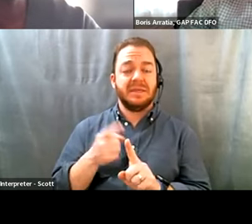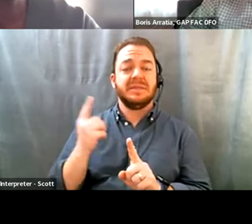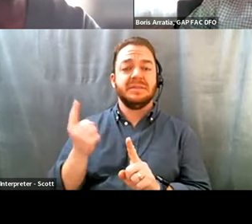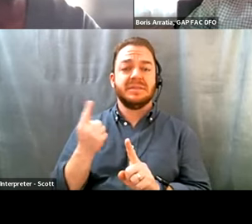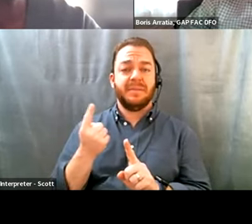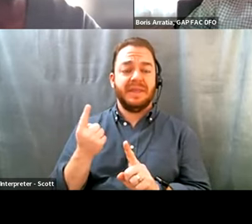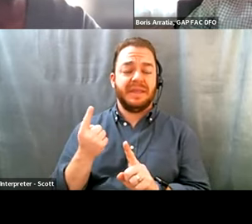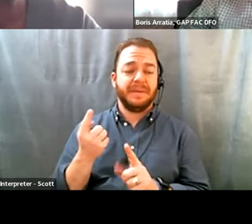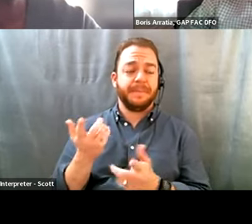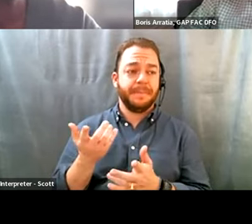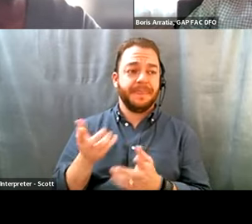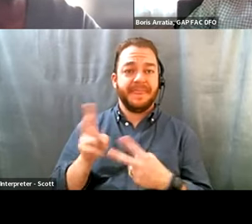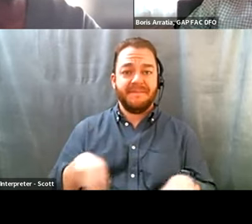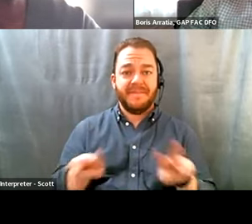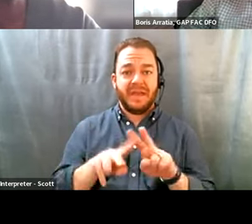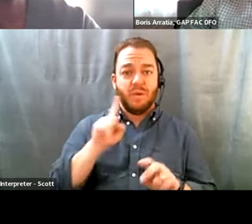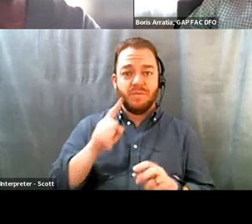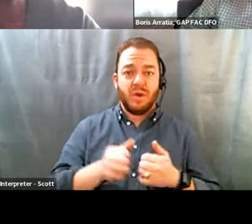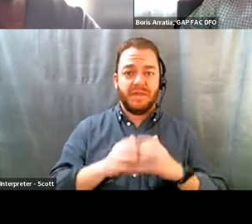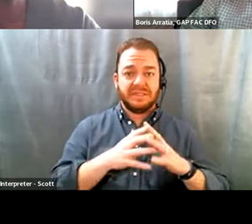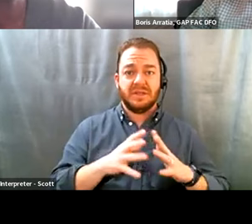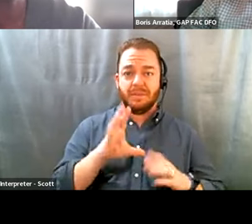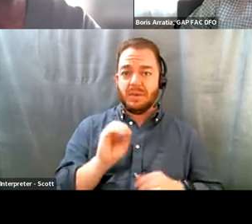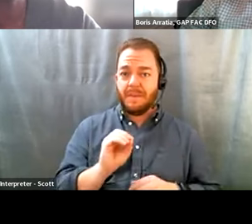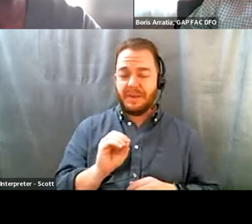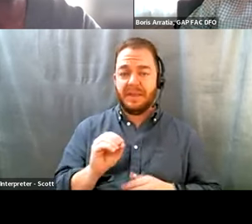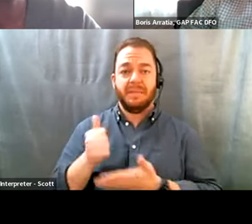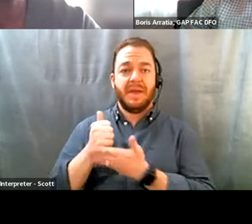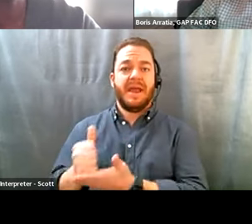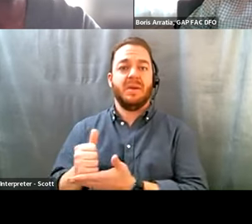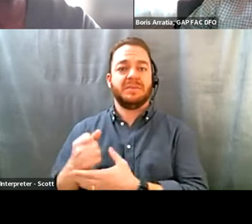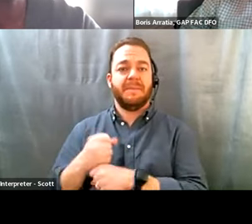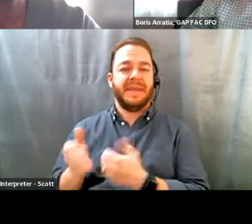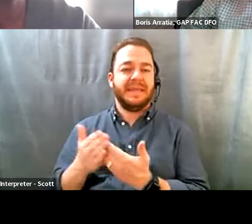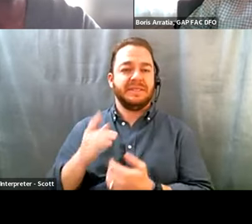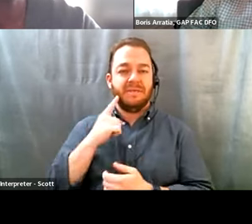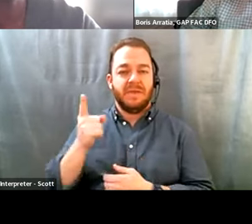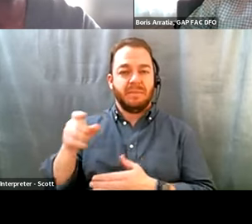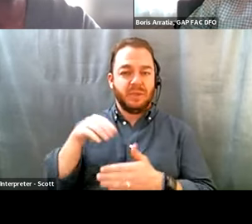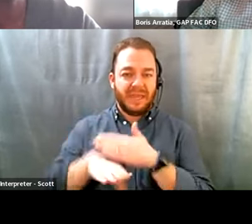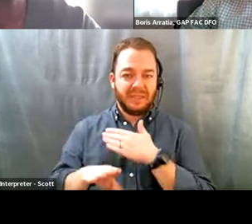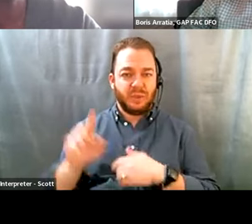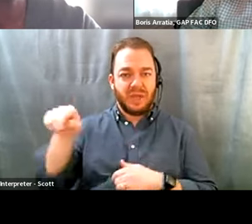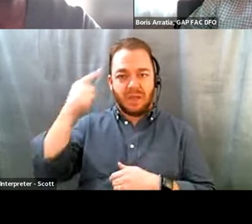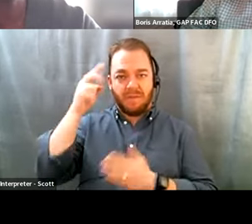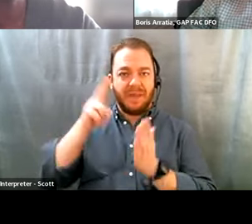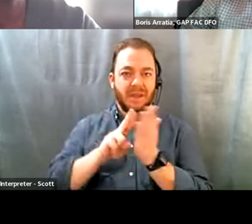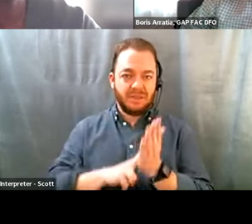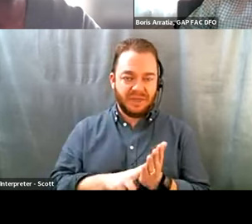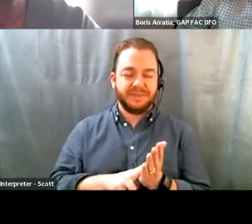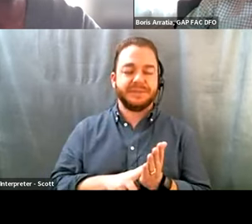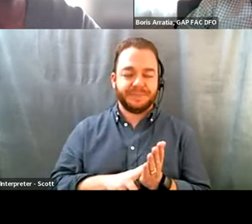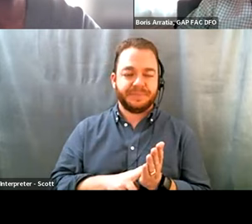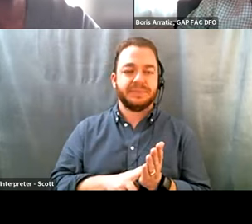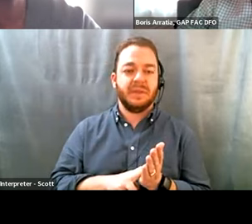not only is of value to the startup, but is something that helps it make it easier for them to to get into government contracting.